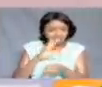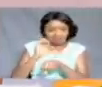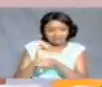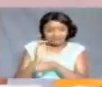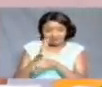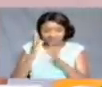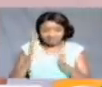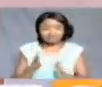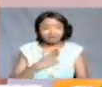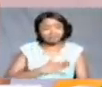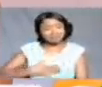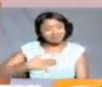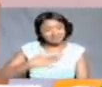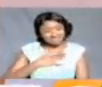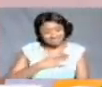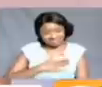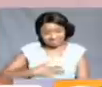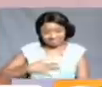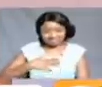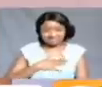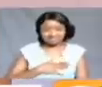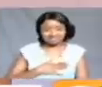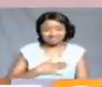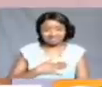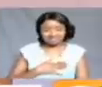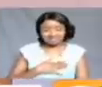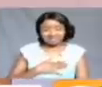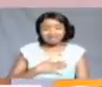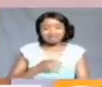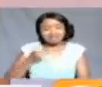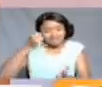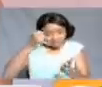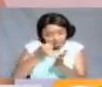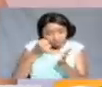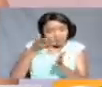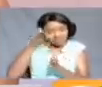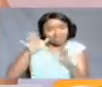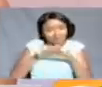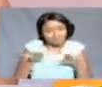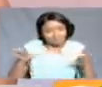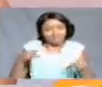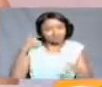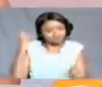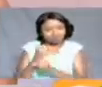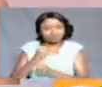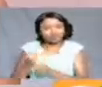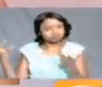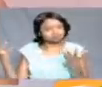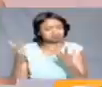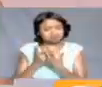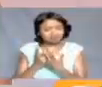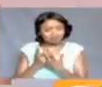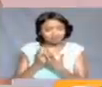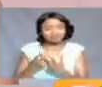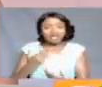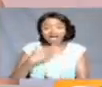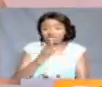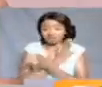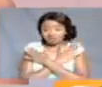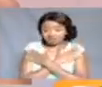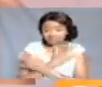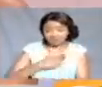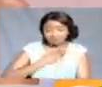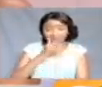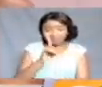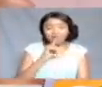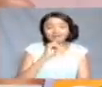Please, if you're watching, don't be like, I want to be an influencer when I grow up. There are some people, I have a friend called Cachero. He's a cool guy. If